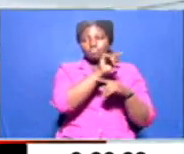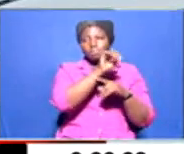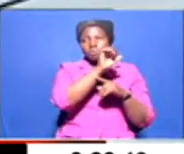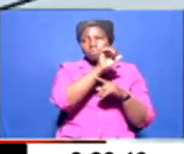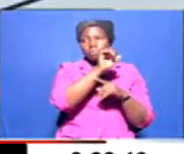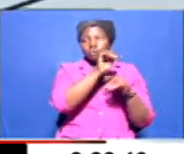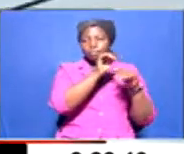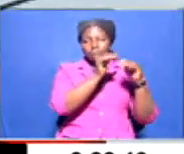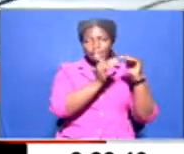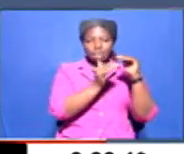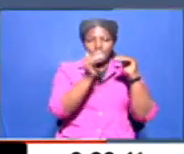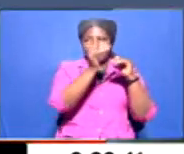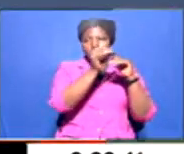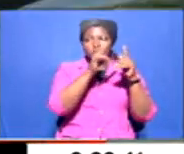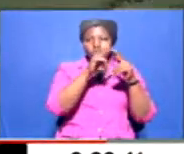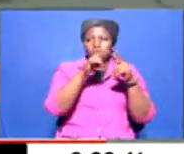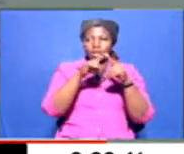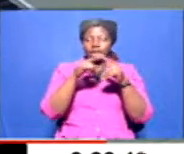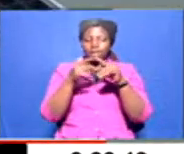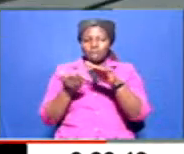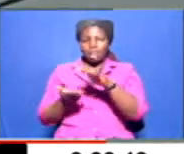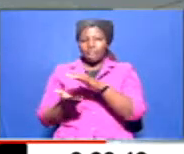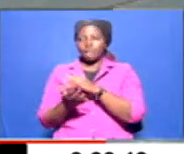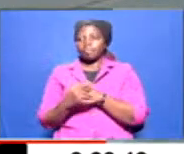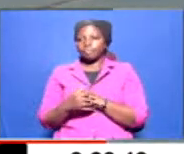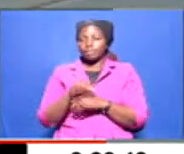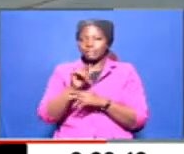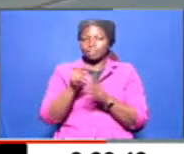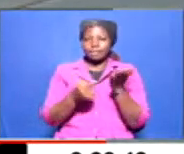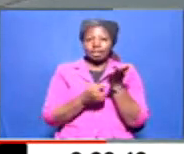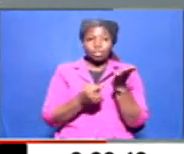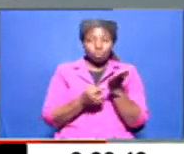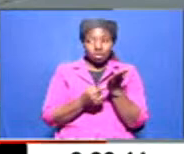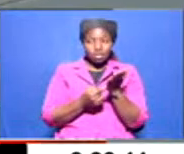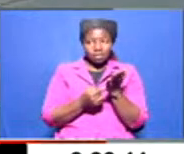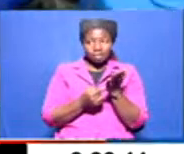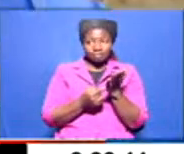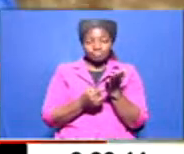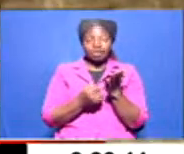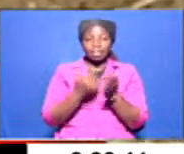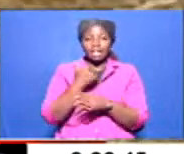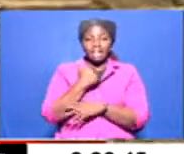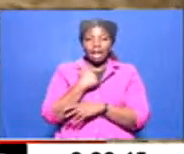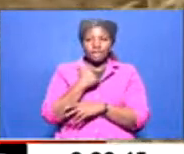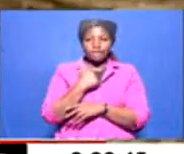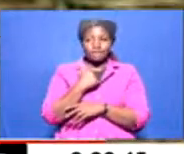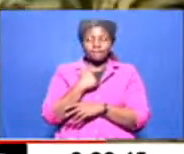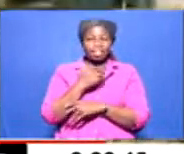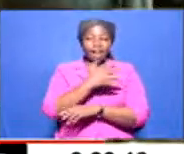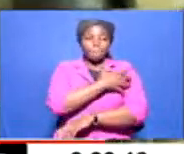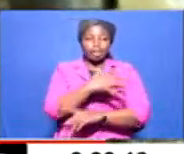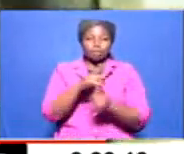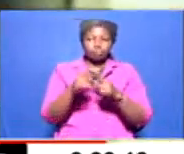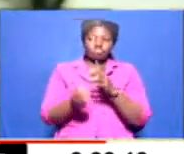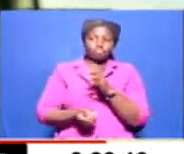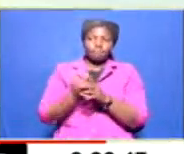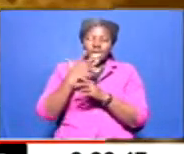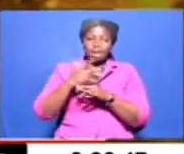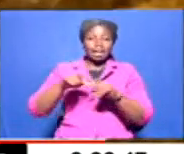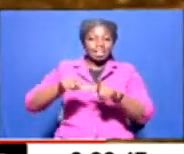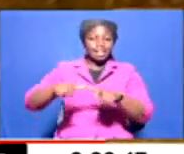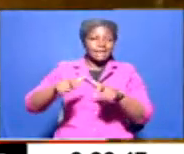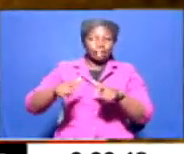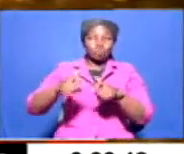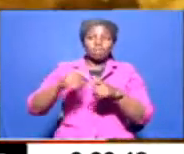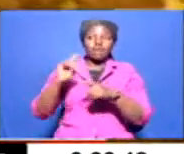from the sphere, to the shield. One such technology is Farm Shield that has capacity to automatically open an irrigation system to let